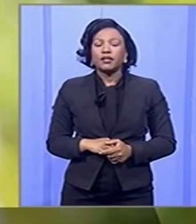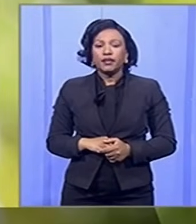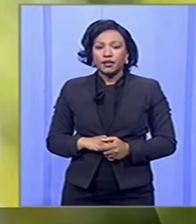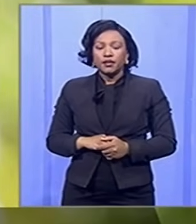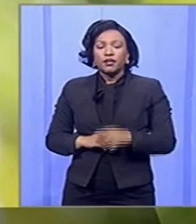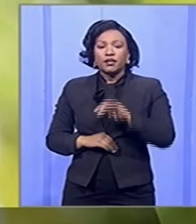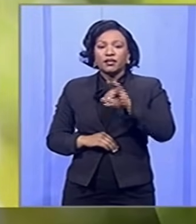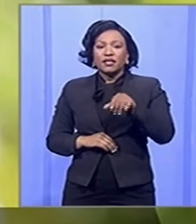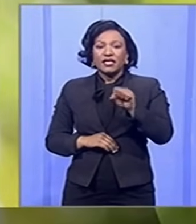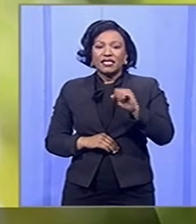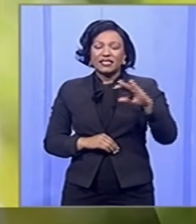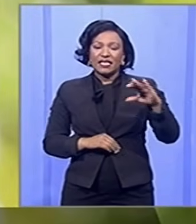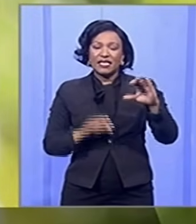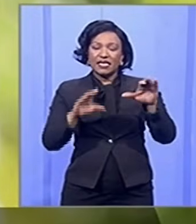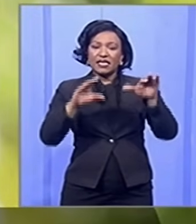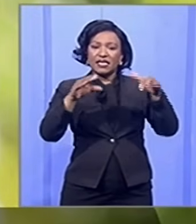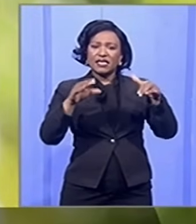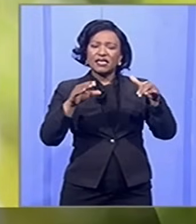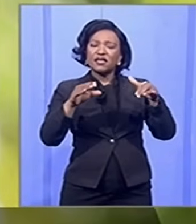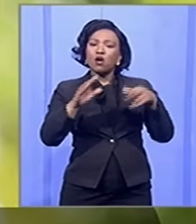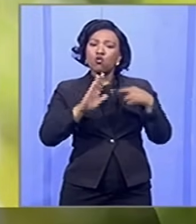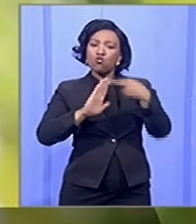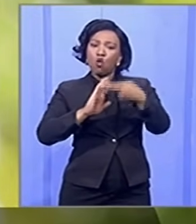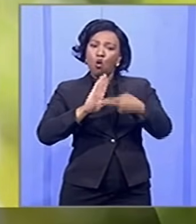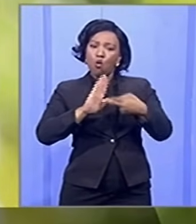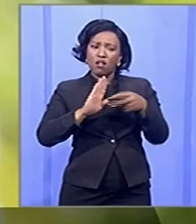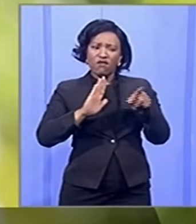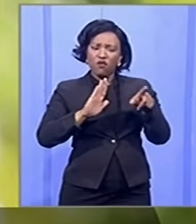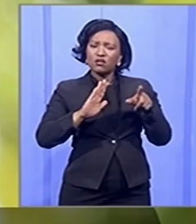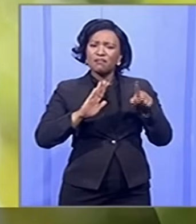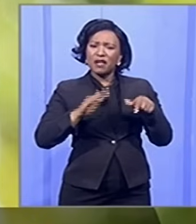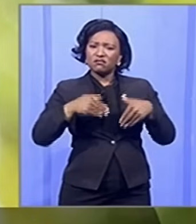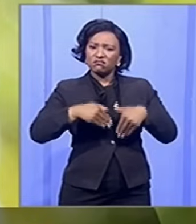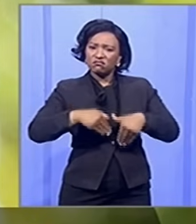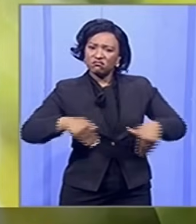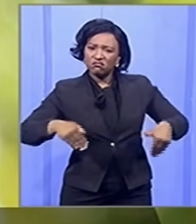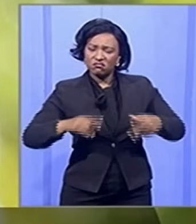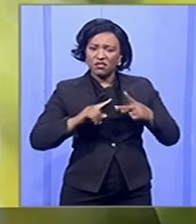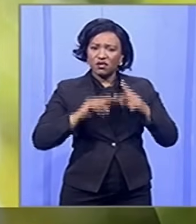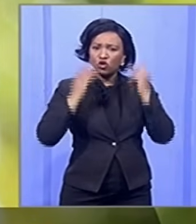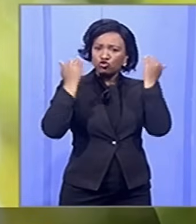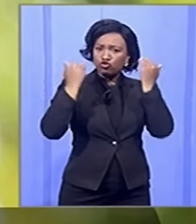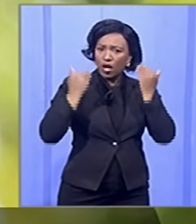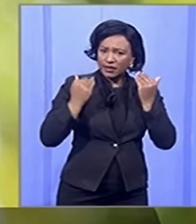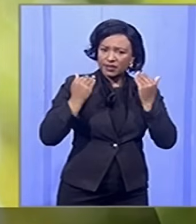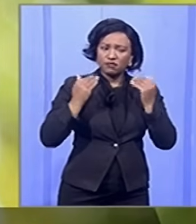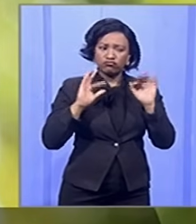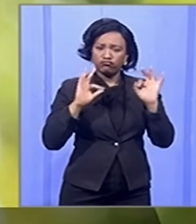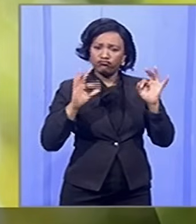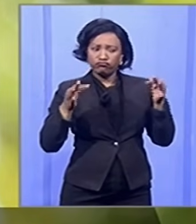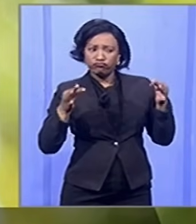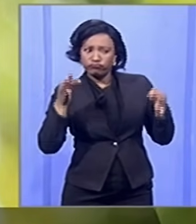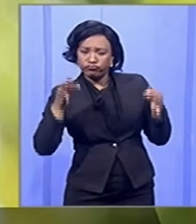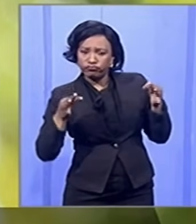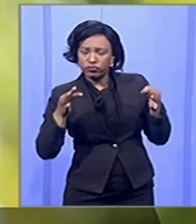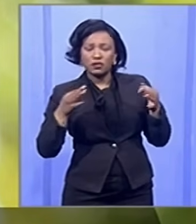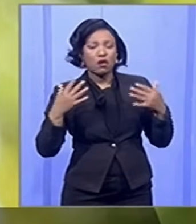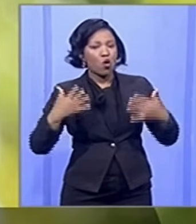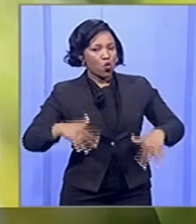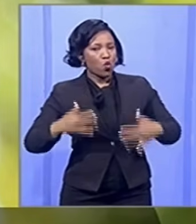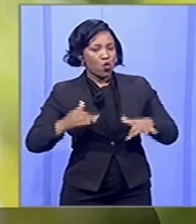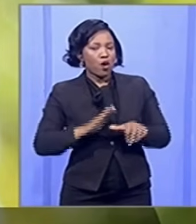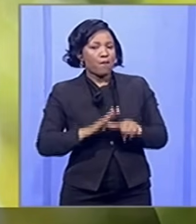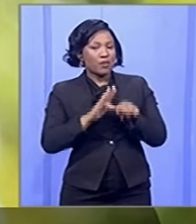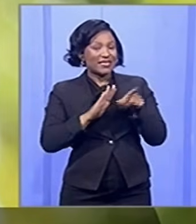maintaining a competent, impartial, independent and accountable judiciary cannot be overemphasized, and we believe that the litigation